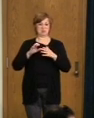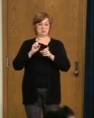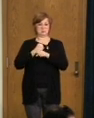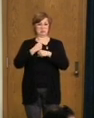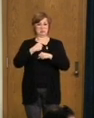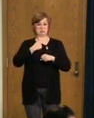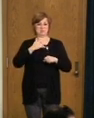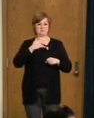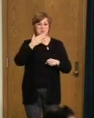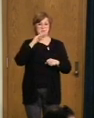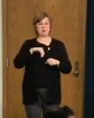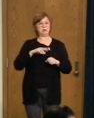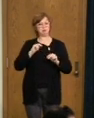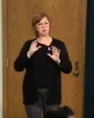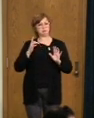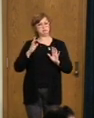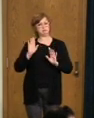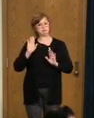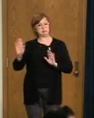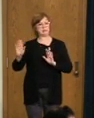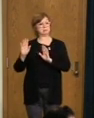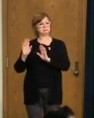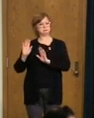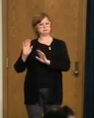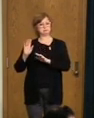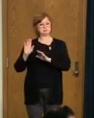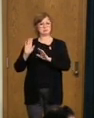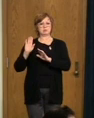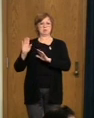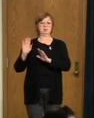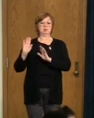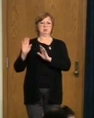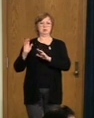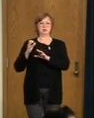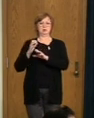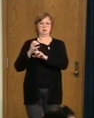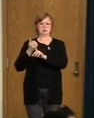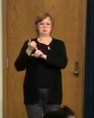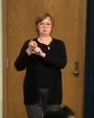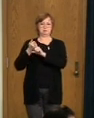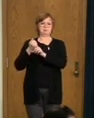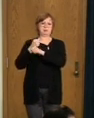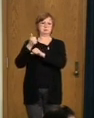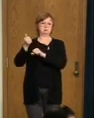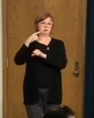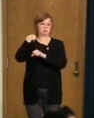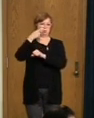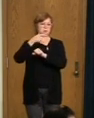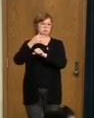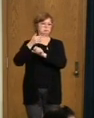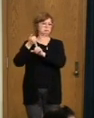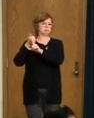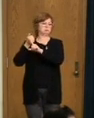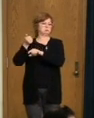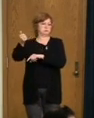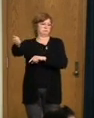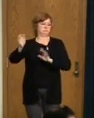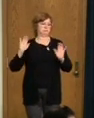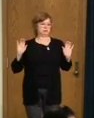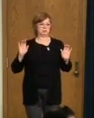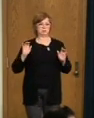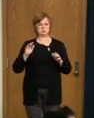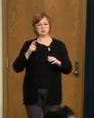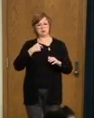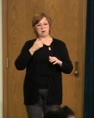But I think we should always be conscious of the people who don't have the privileges, for example, someone like me has,